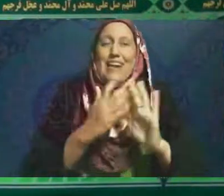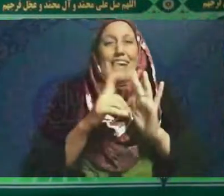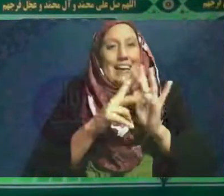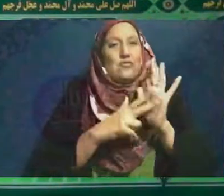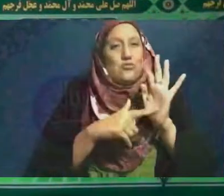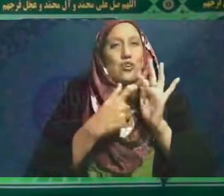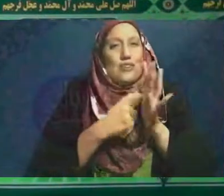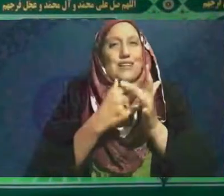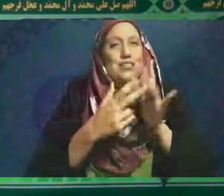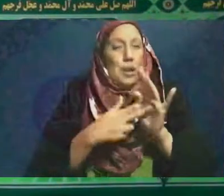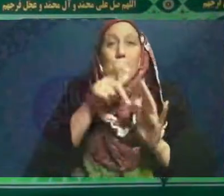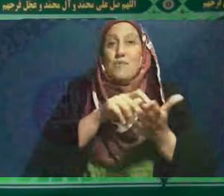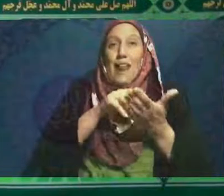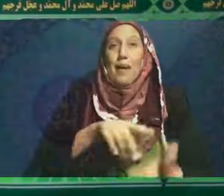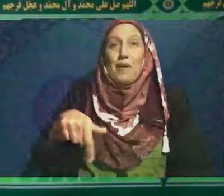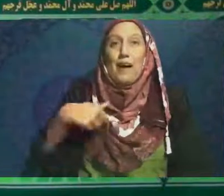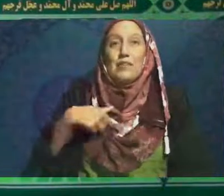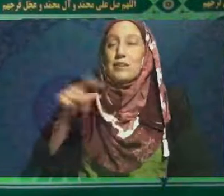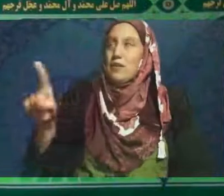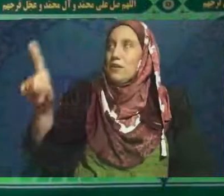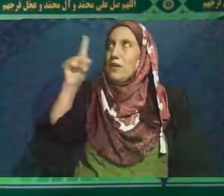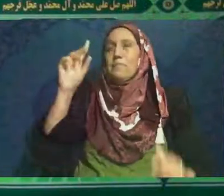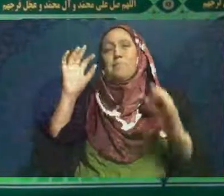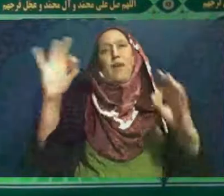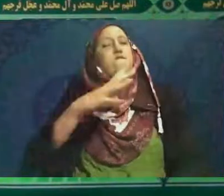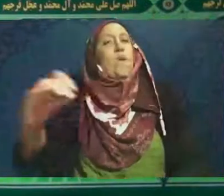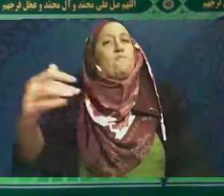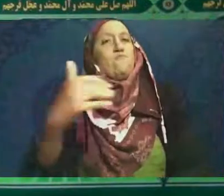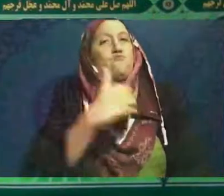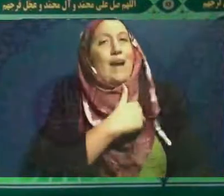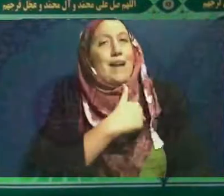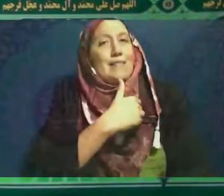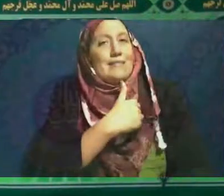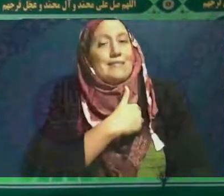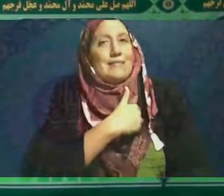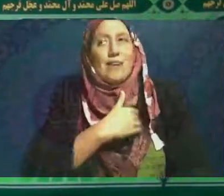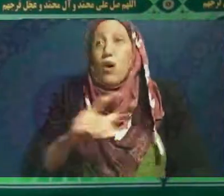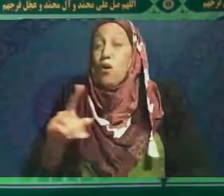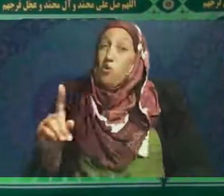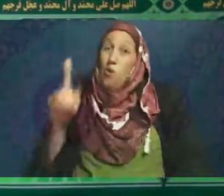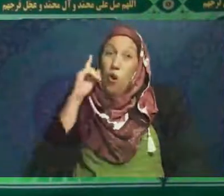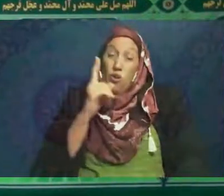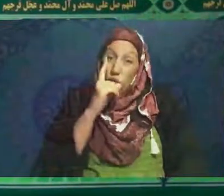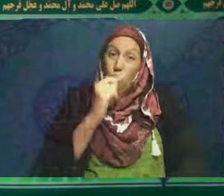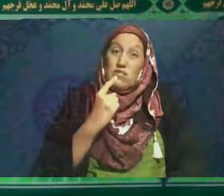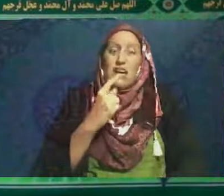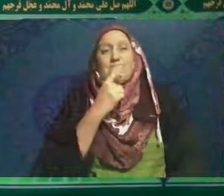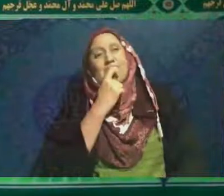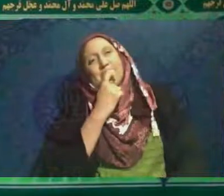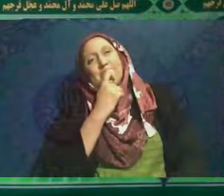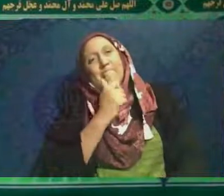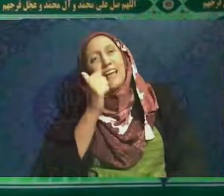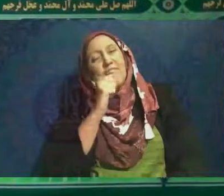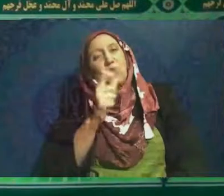His grace. God could say that, look, if you make a mistake, if you sin, if you have gone wrong way all